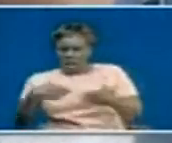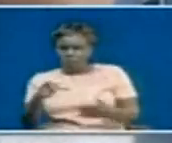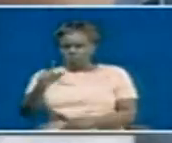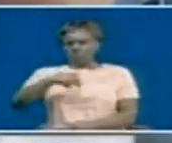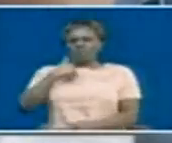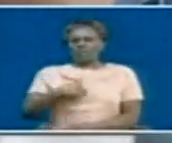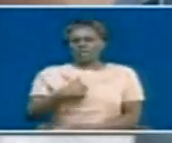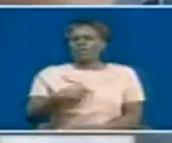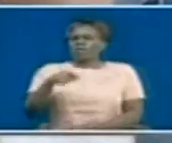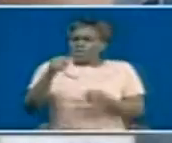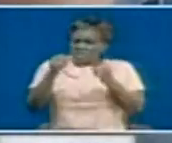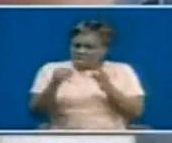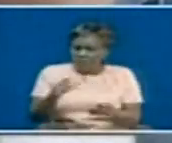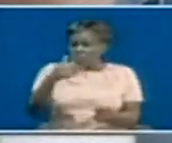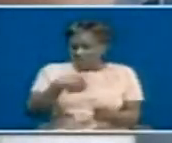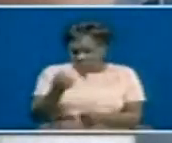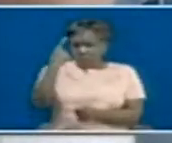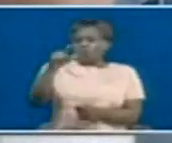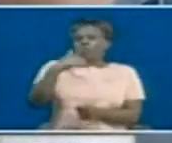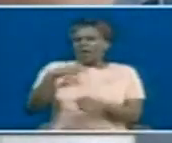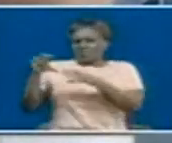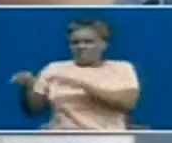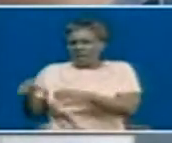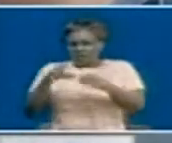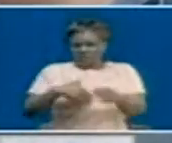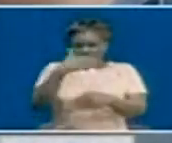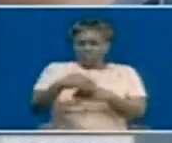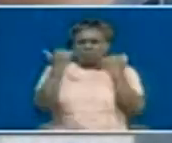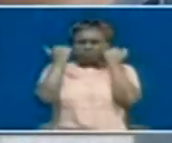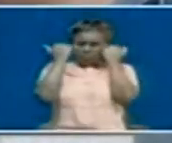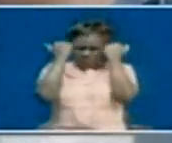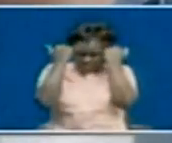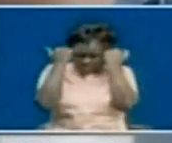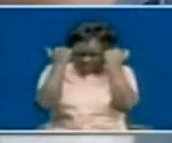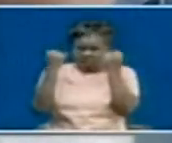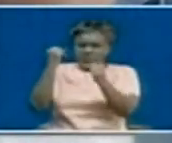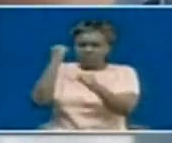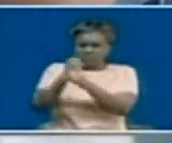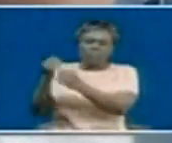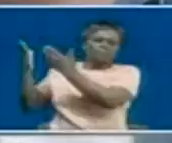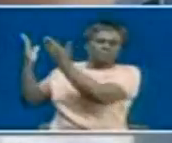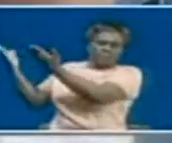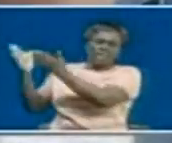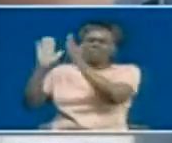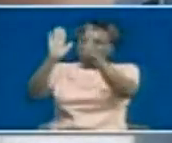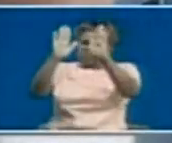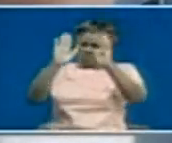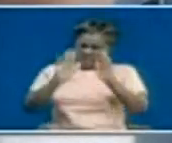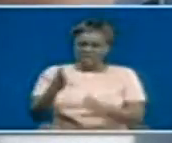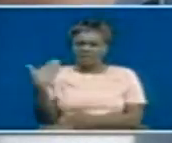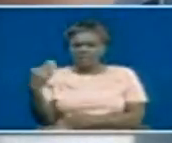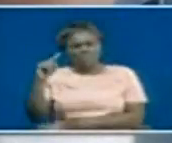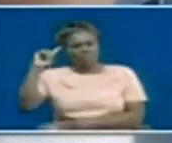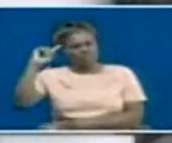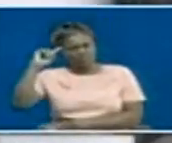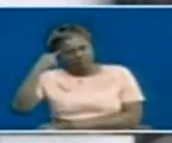feel. Should you ever realize that you suffer from postpartum depression, these are the most important things to